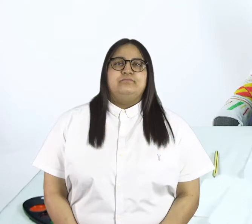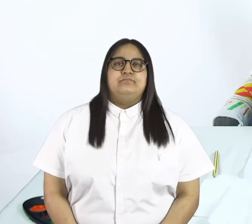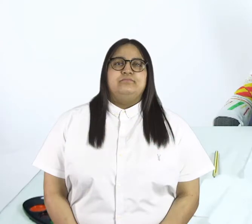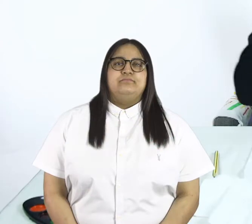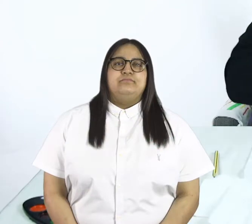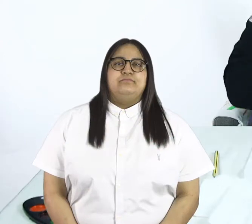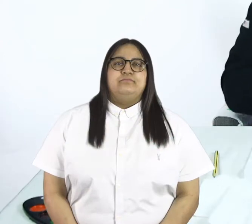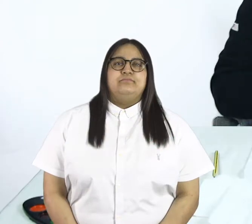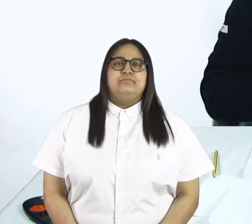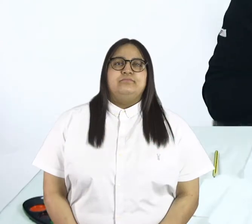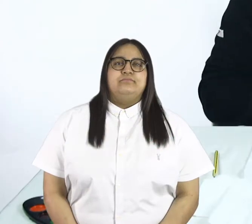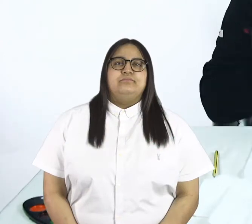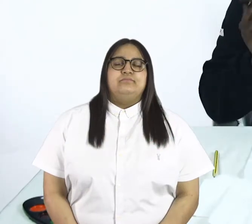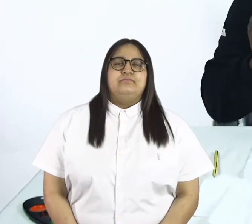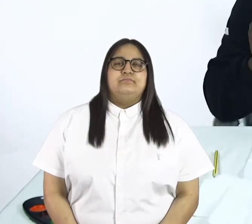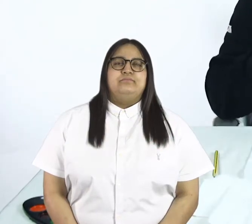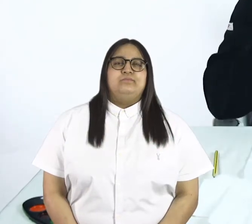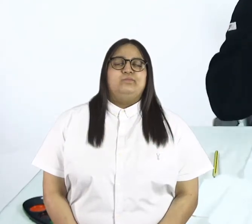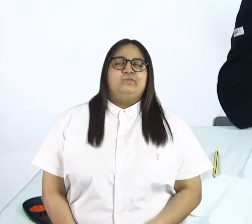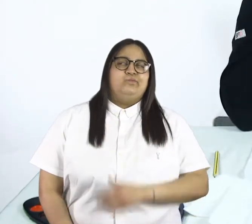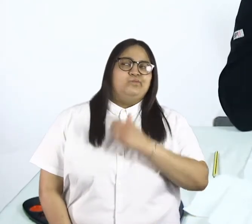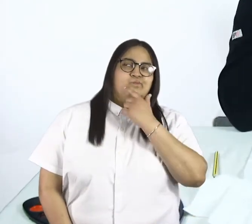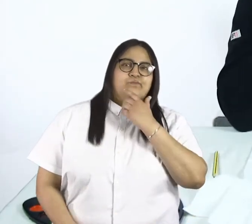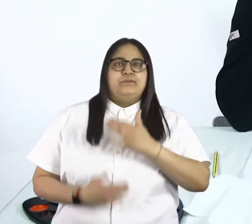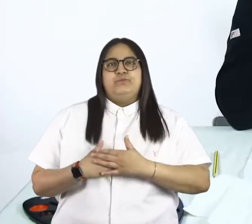And what else can we add in here?